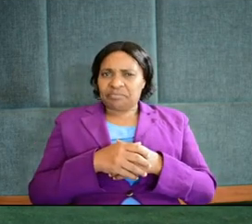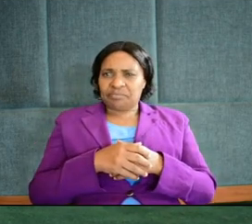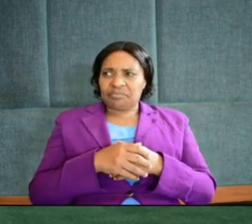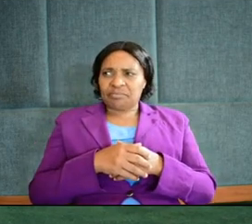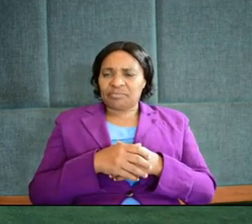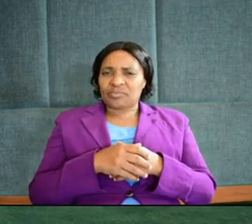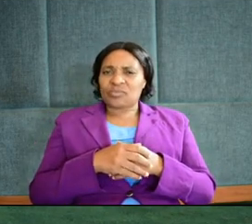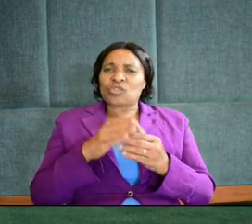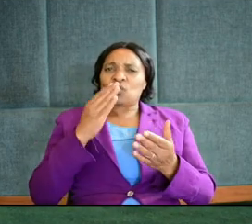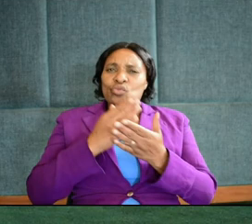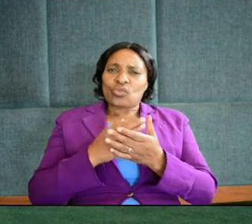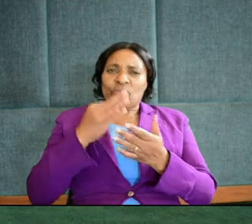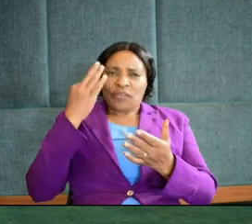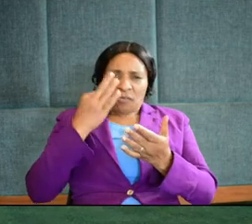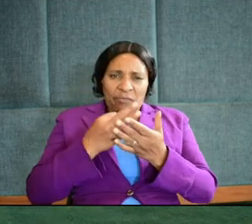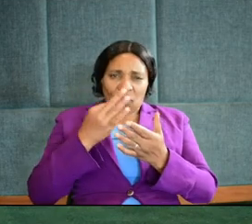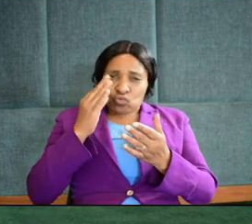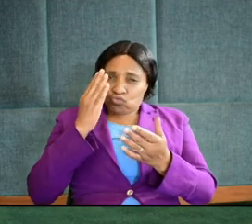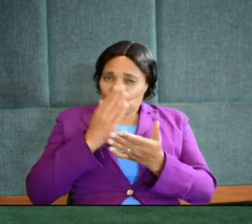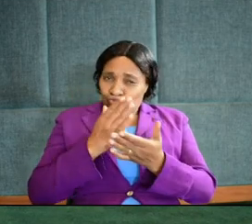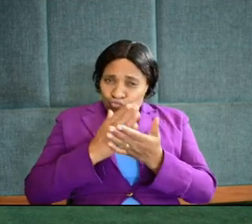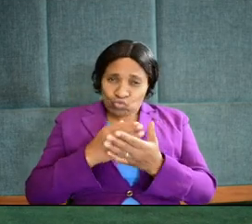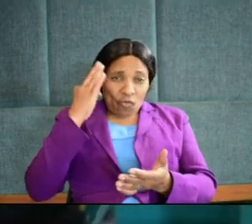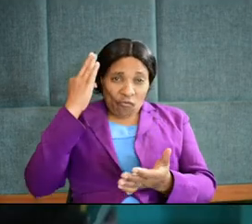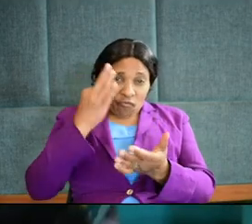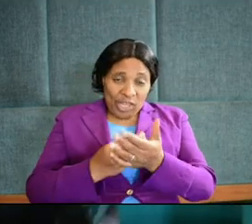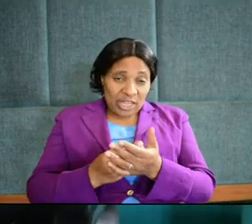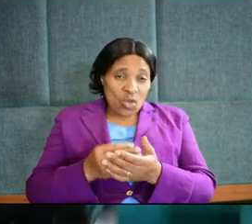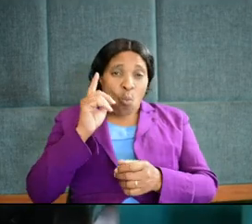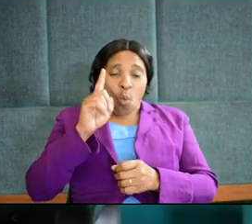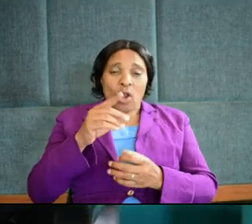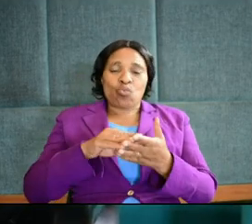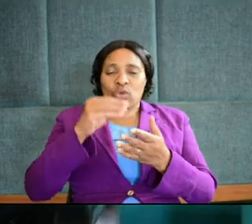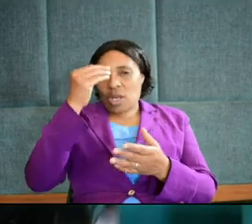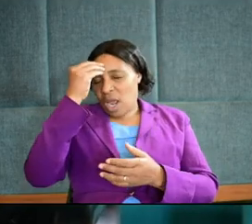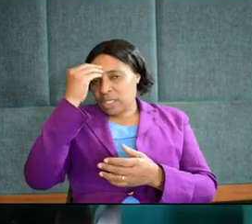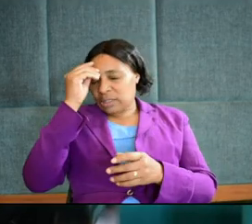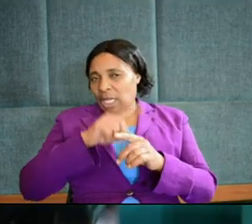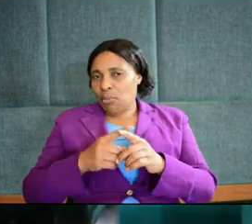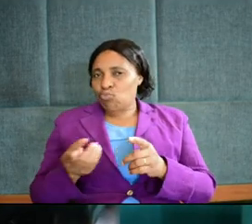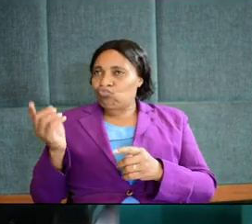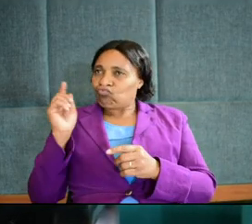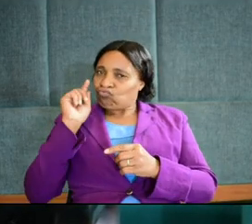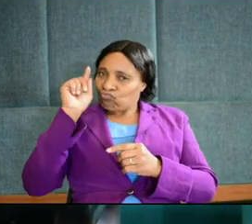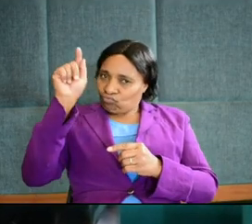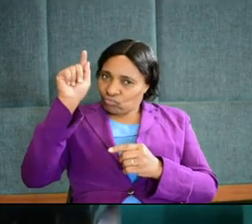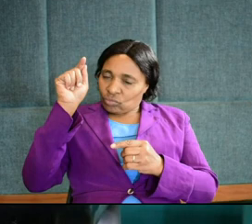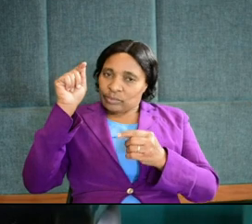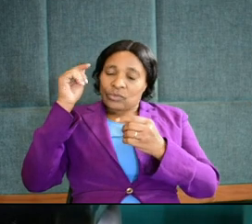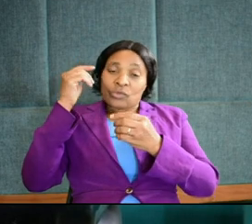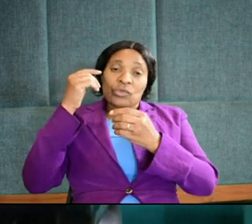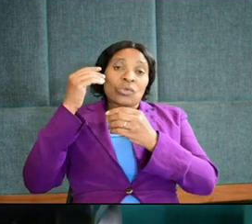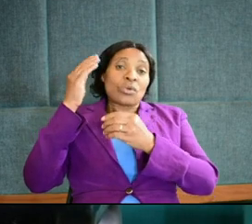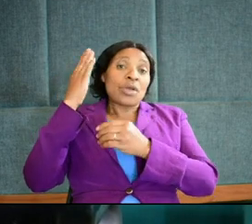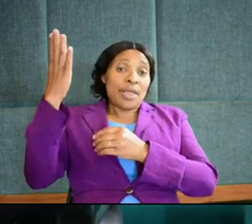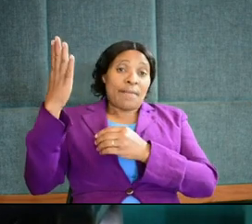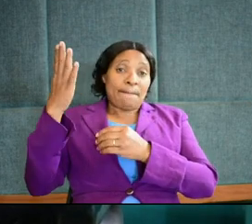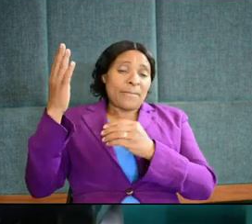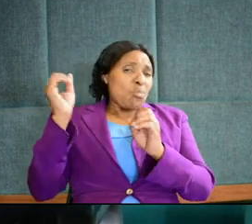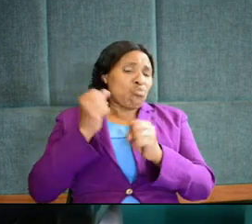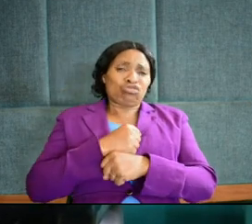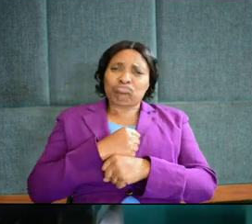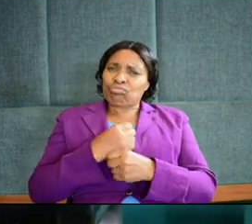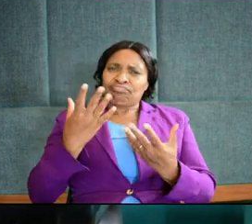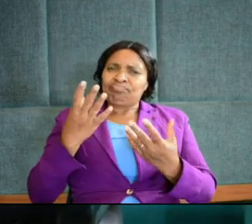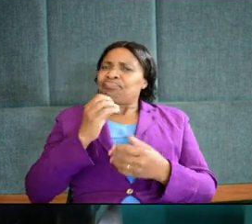since faith is the only way we please God, and by faith we come to him, we cannot murmur against